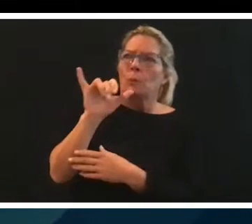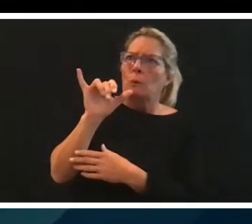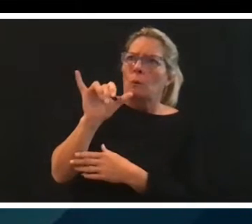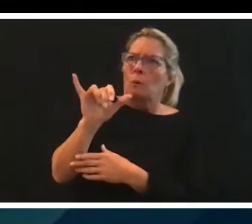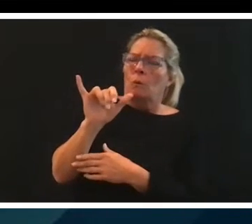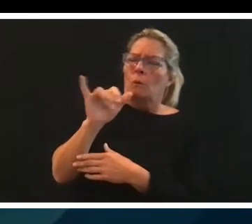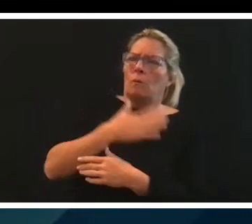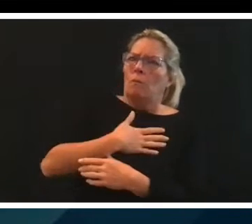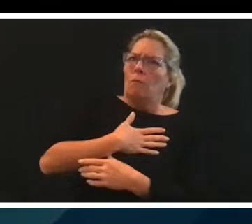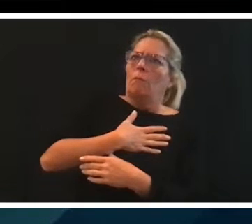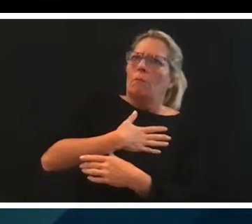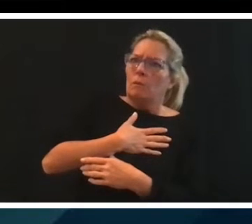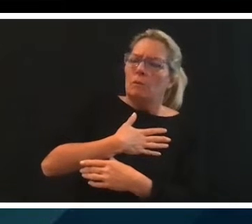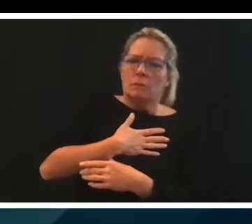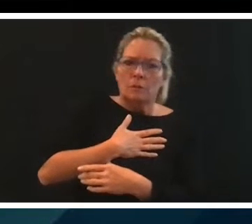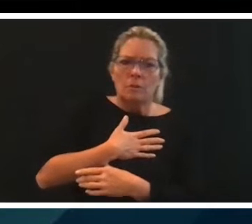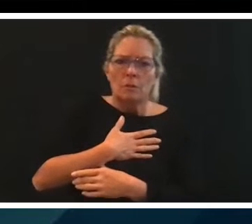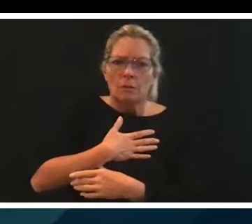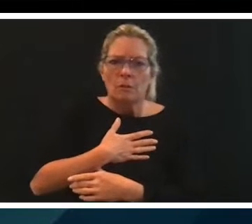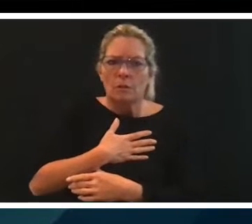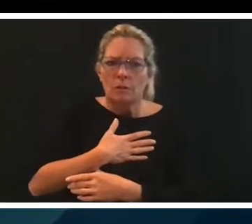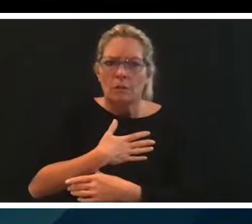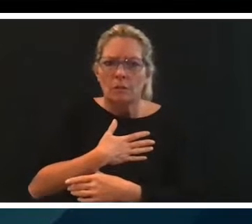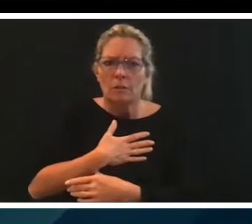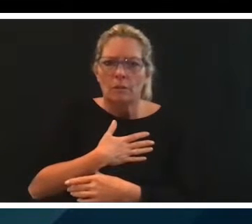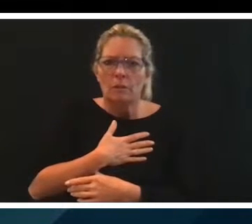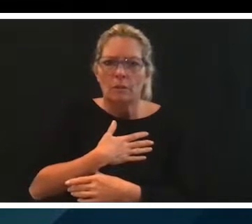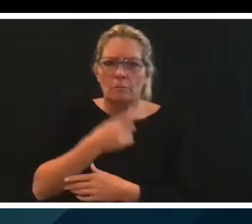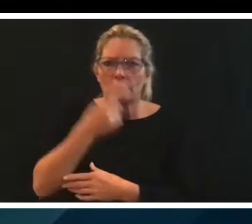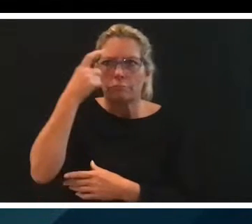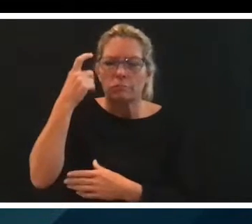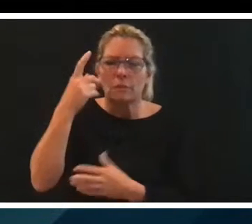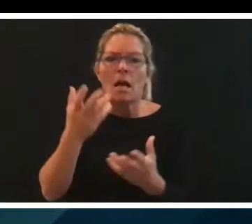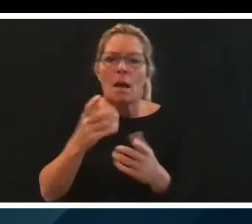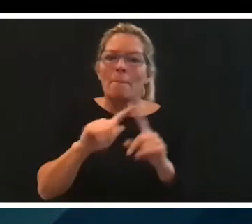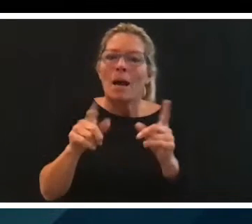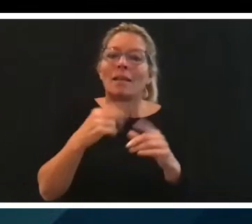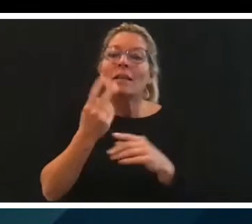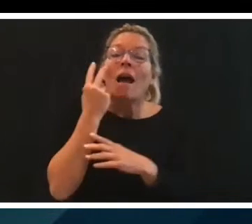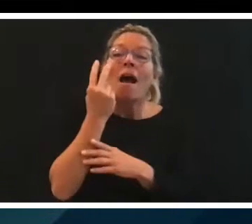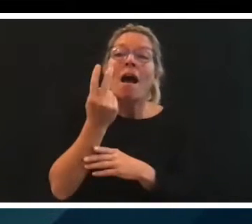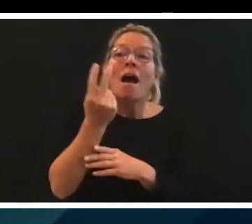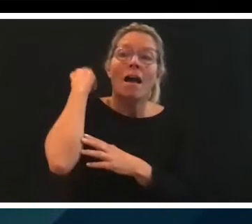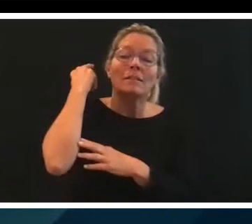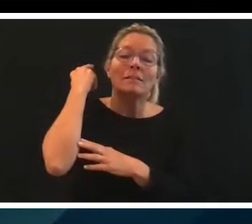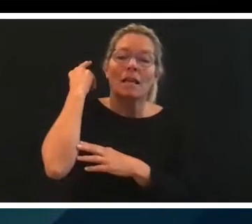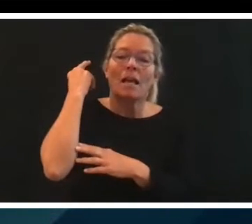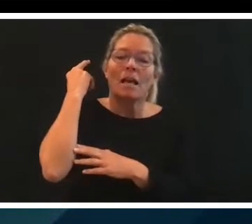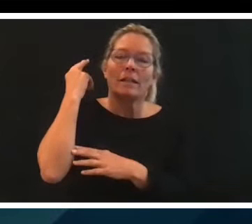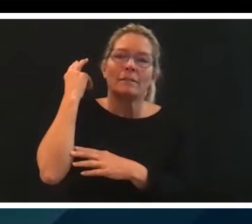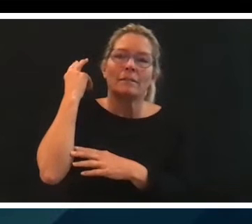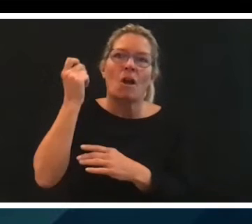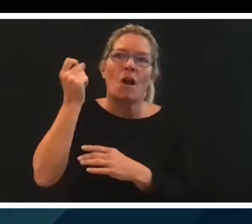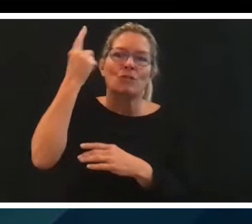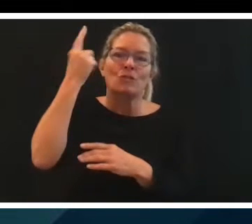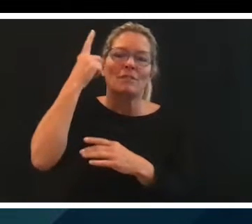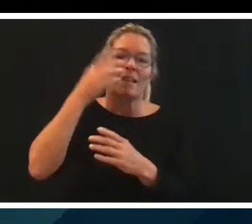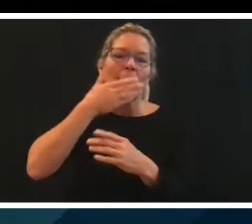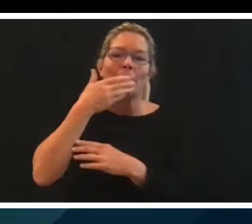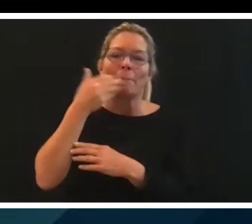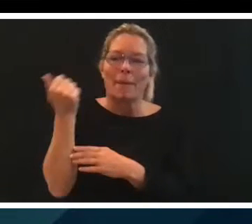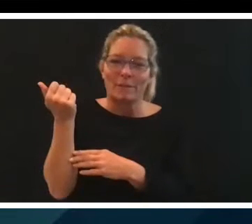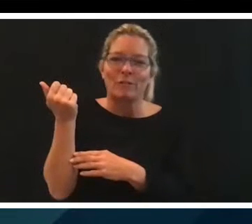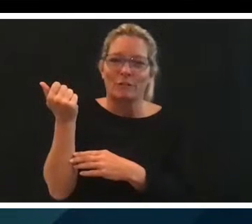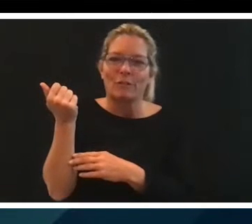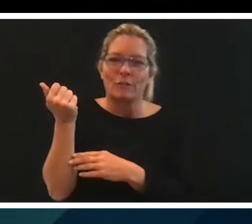know, uh, you know, hindsight is always much clearer, and there are things that